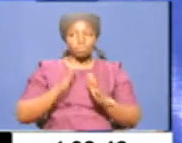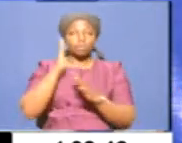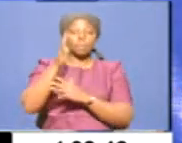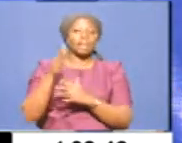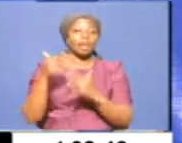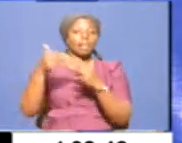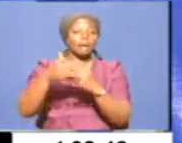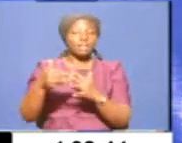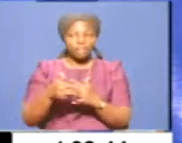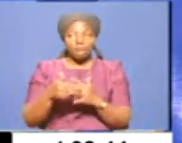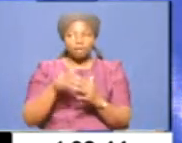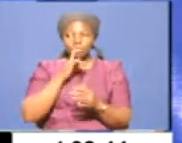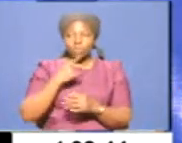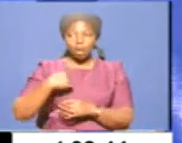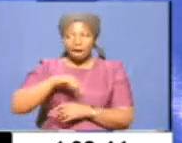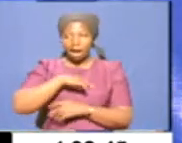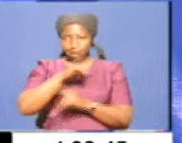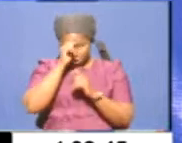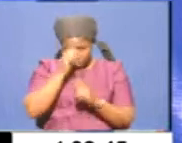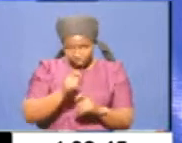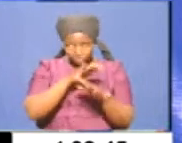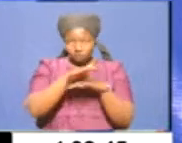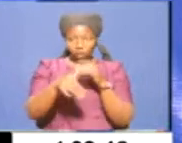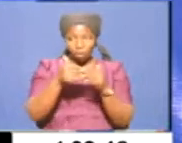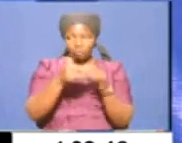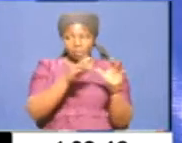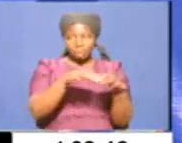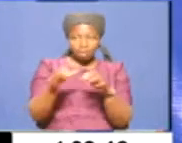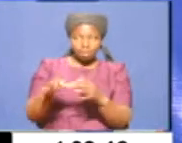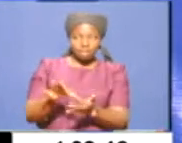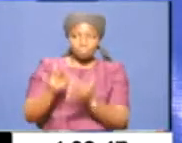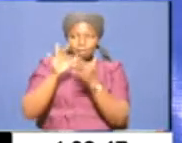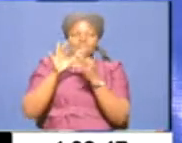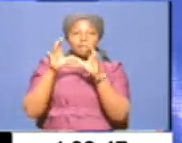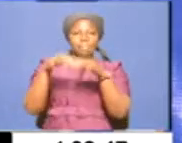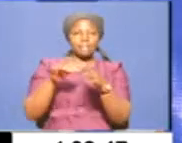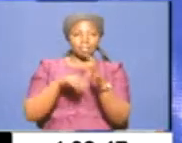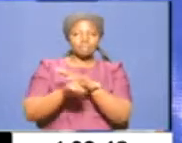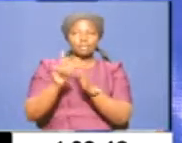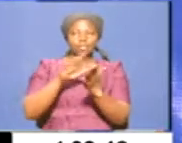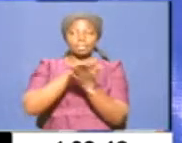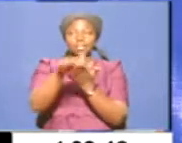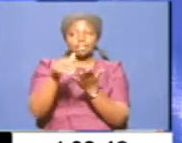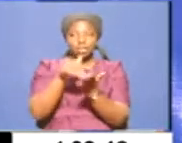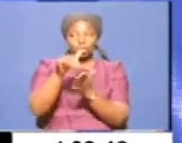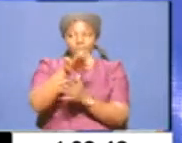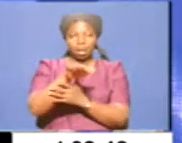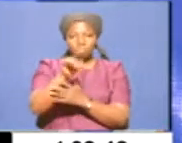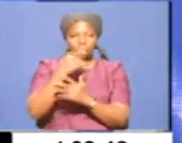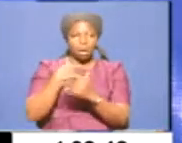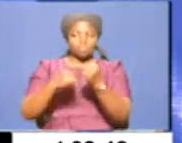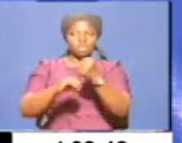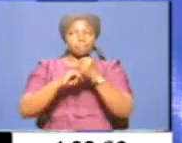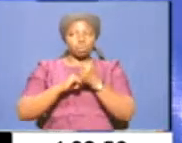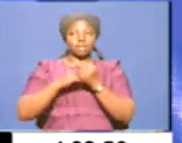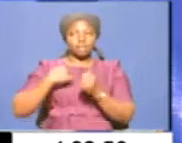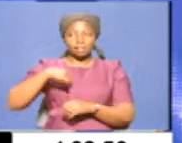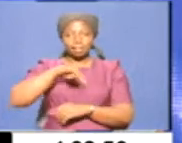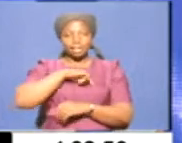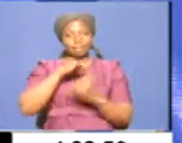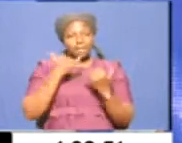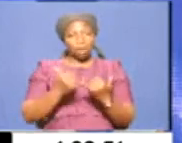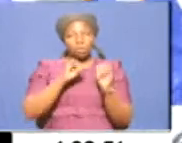Sisi tunaheshimu vyama vyote, haswa vile vilivyoko katika sendo. Nyinyi mmetushika mkono, tunaweza kukwea mlima kwa